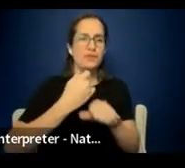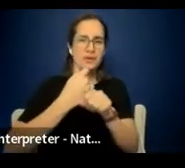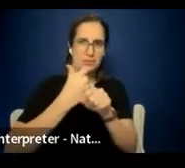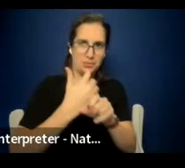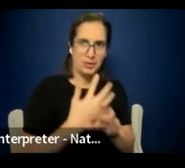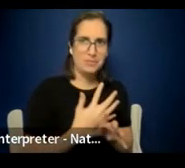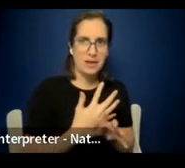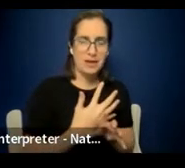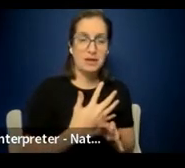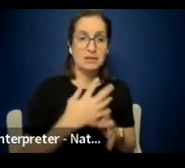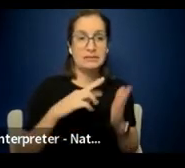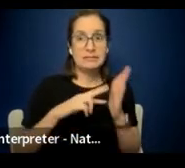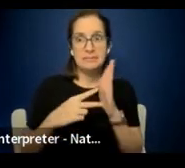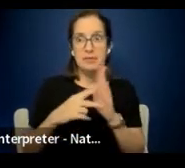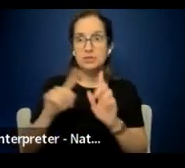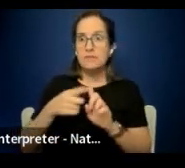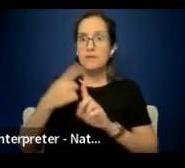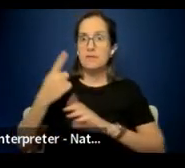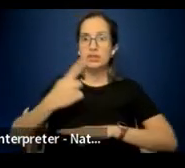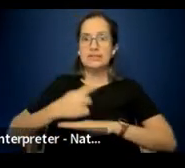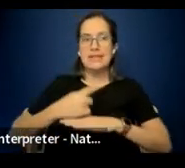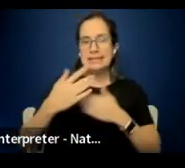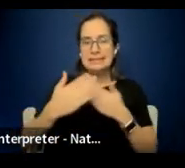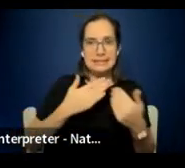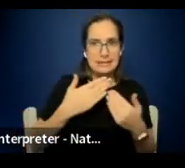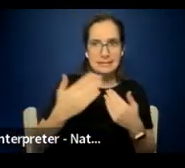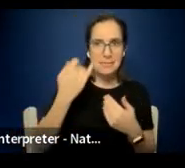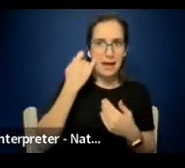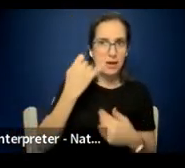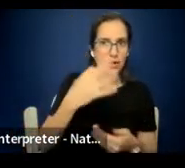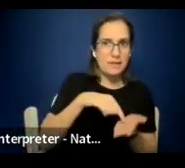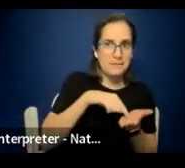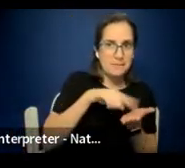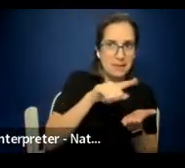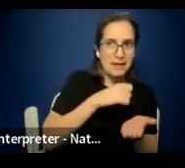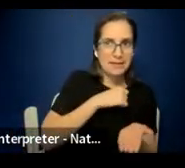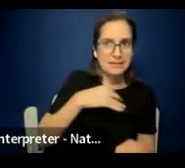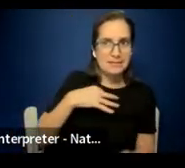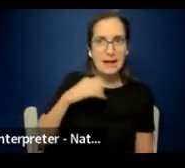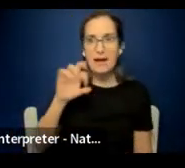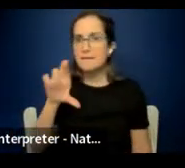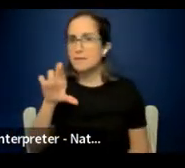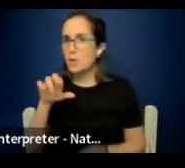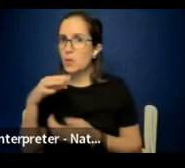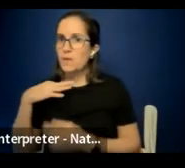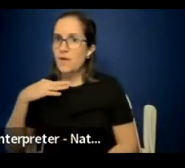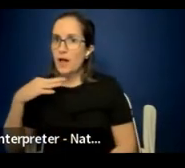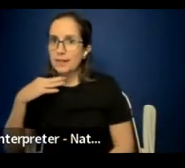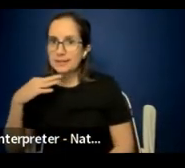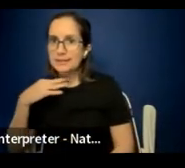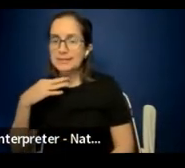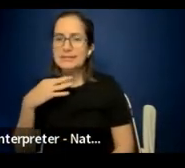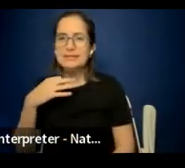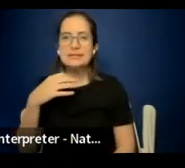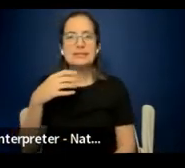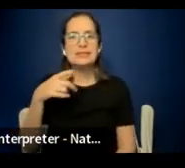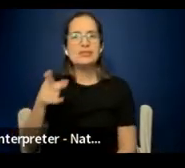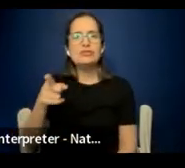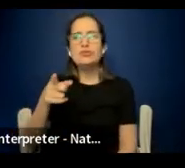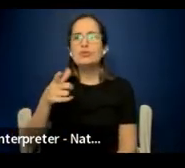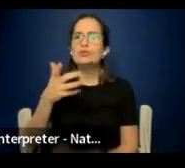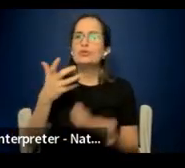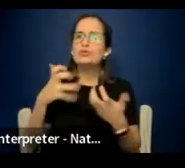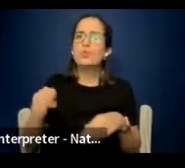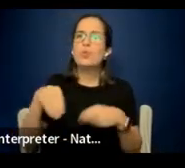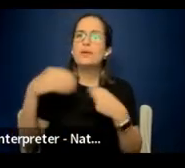a volunteer role or a paid role, and feel like they don't know what they're doing. They don't have the skills and the tools that they need. So